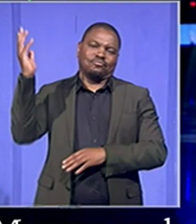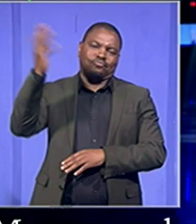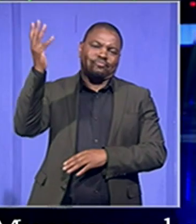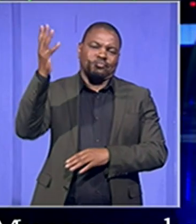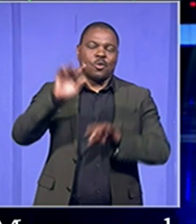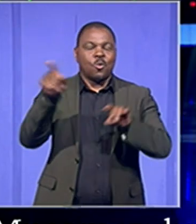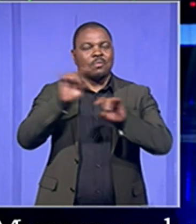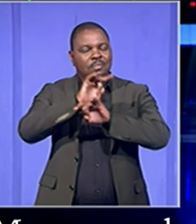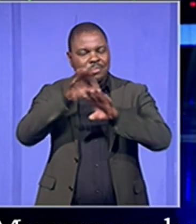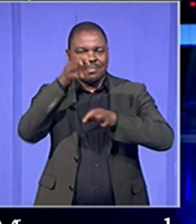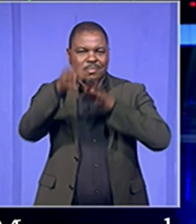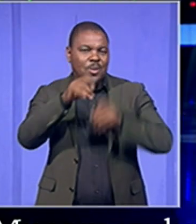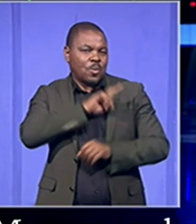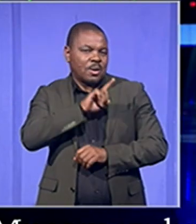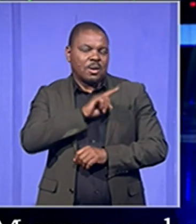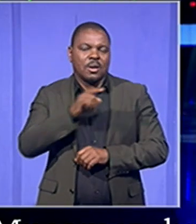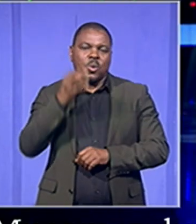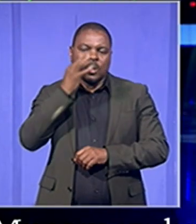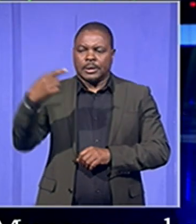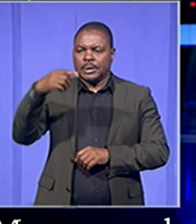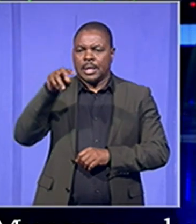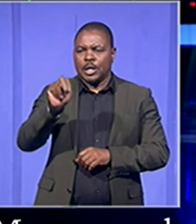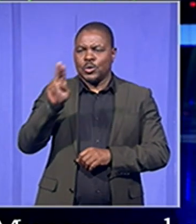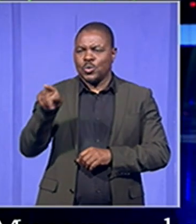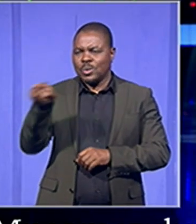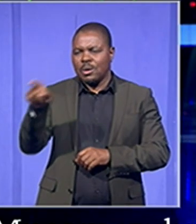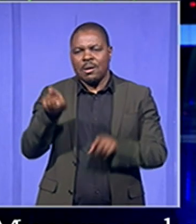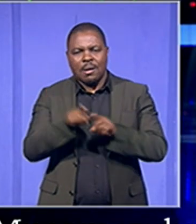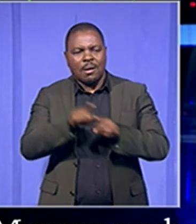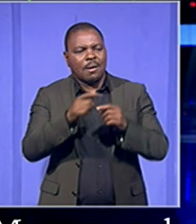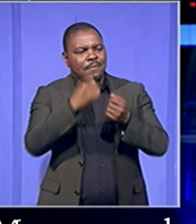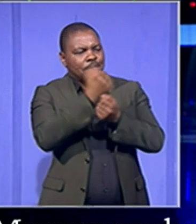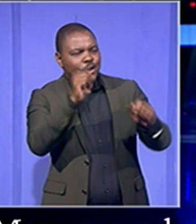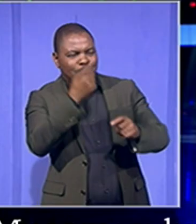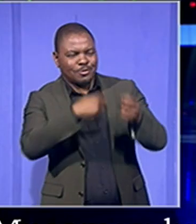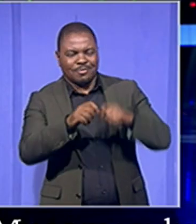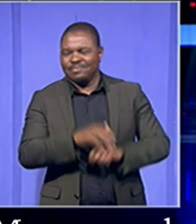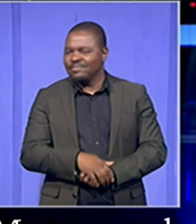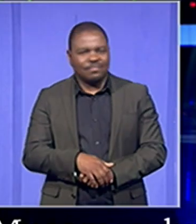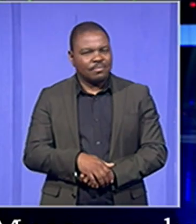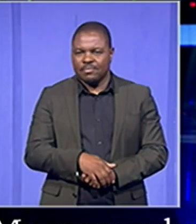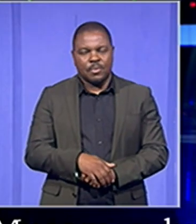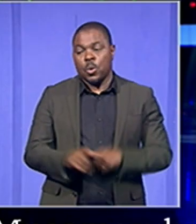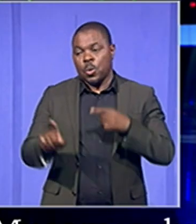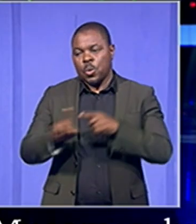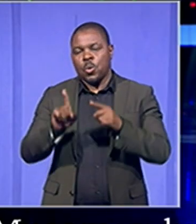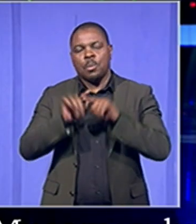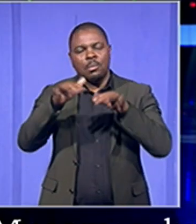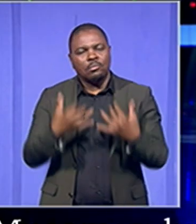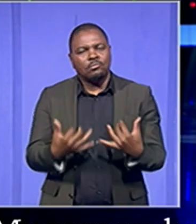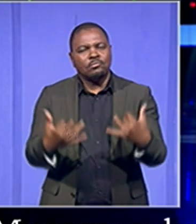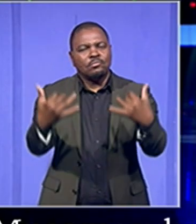mmuso wa naha wa kopanelo ka hore ke ho rekisa ntwa ya tokoloho. Ha ne a tshetlela diketekete tsa batshehetsi puo ka elitjha